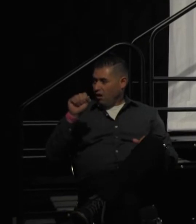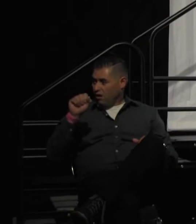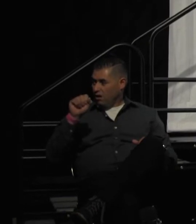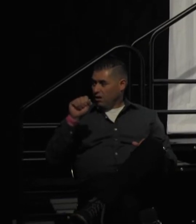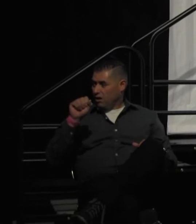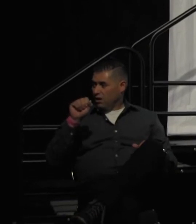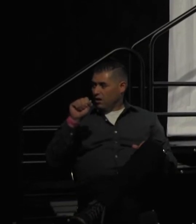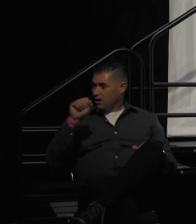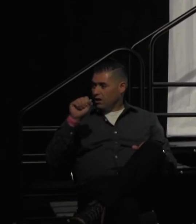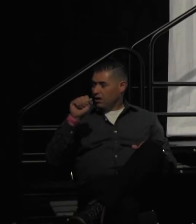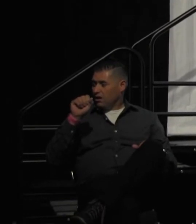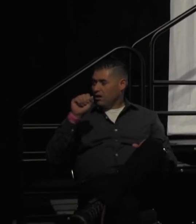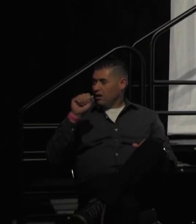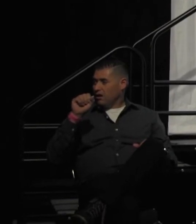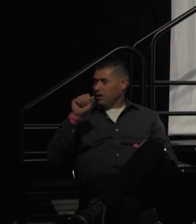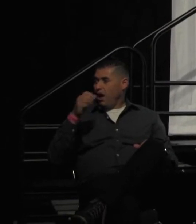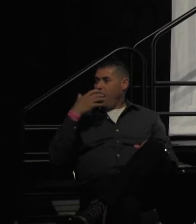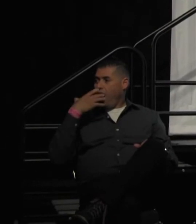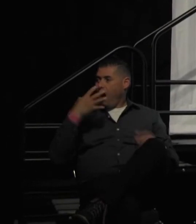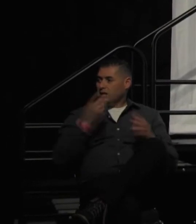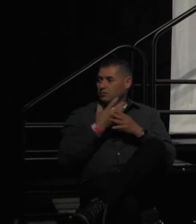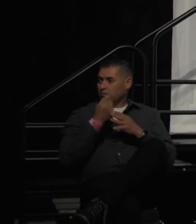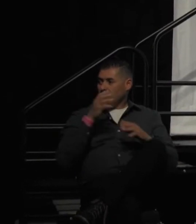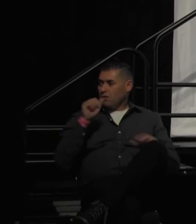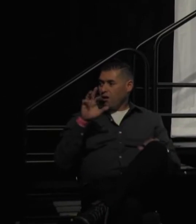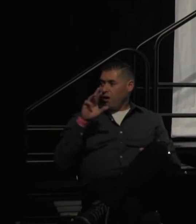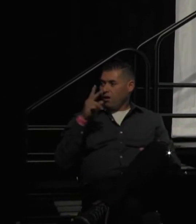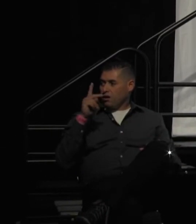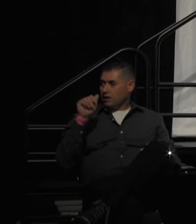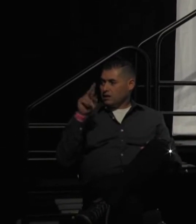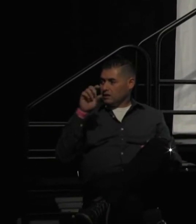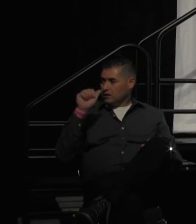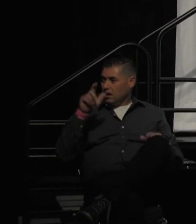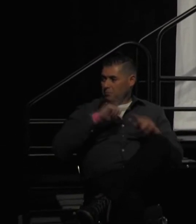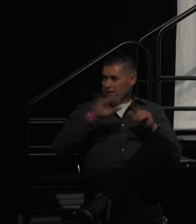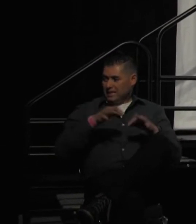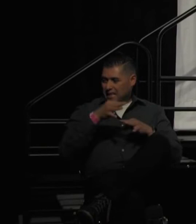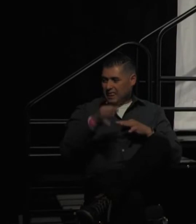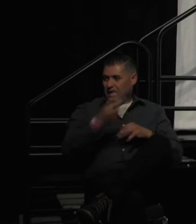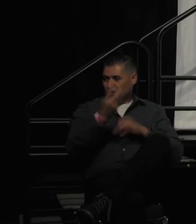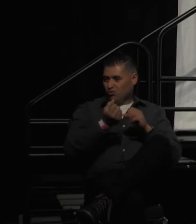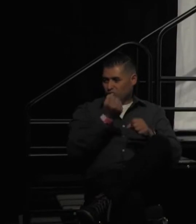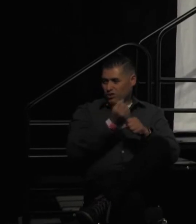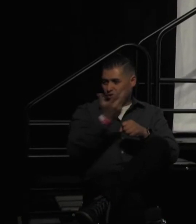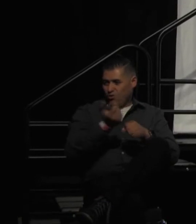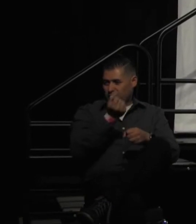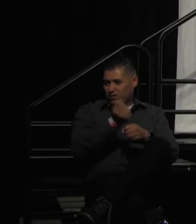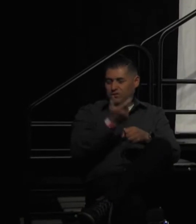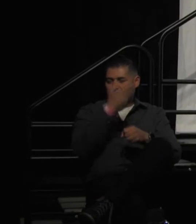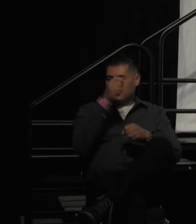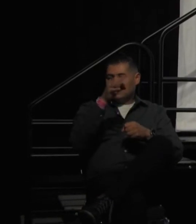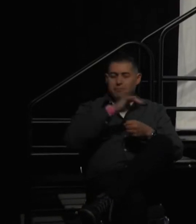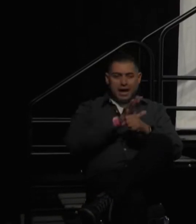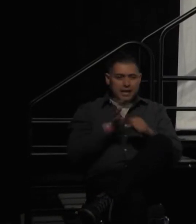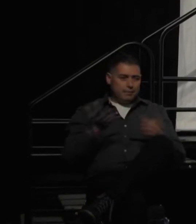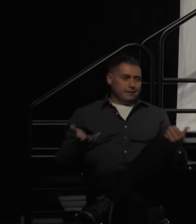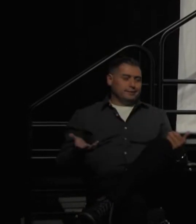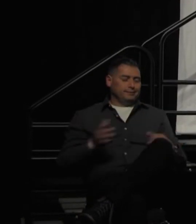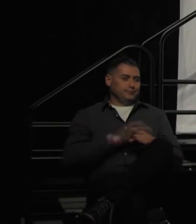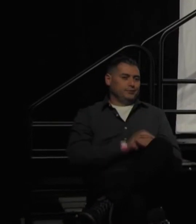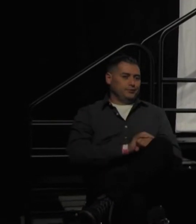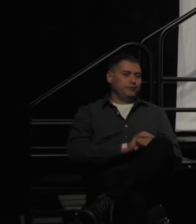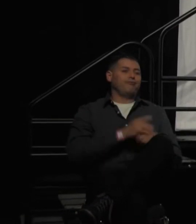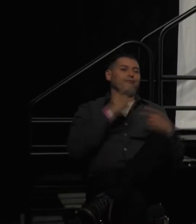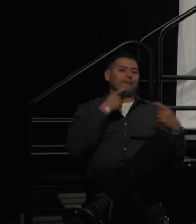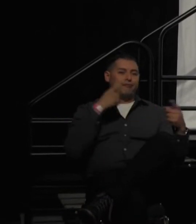in Hot Springs, Arkansas. That was a trip. But it was delayed for like 2 or 3 years because of the pandemic, So we